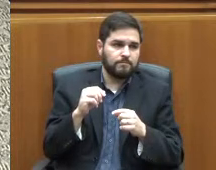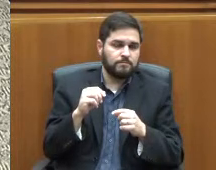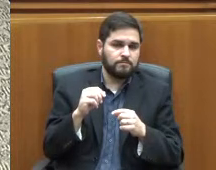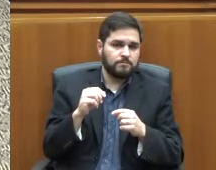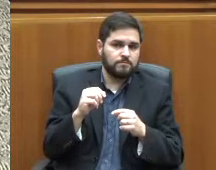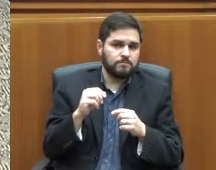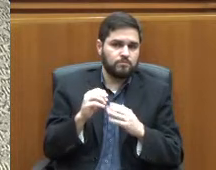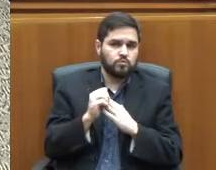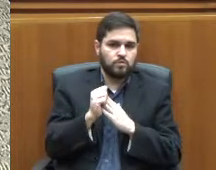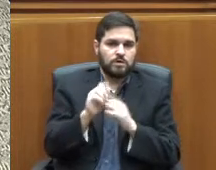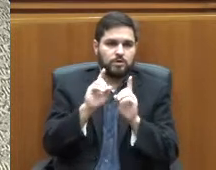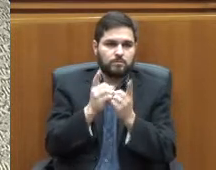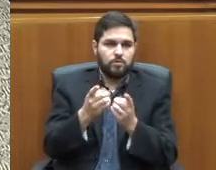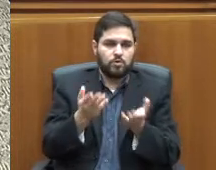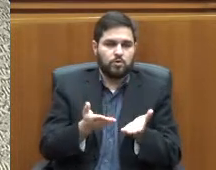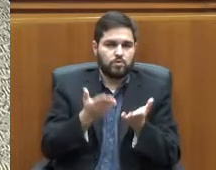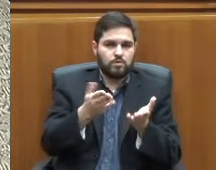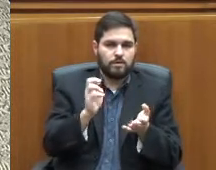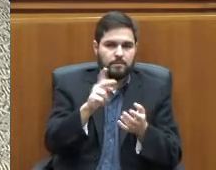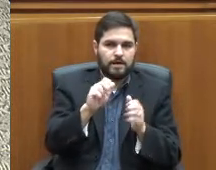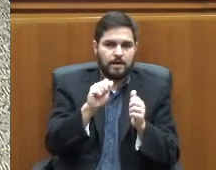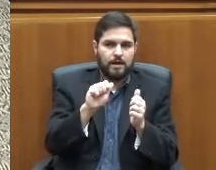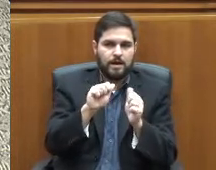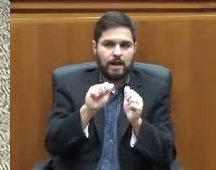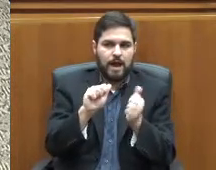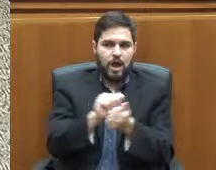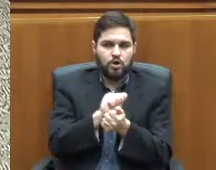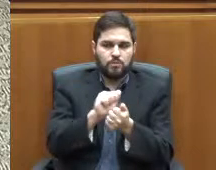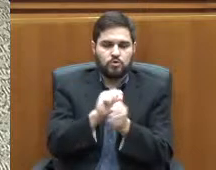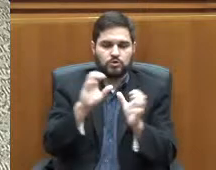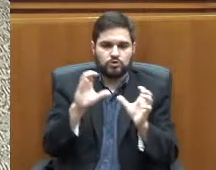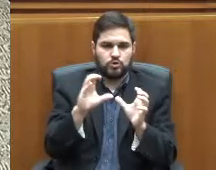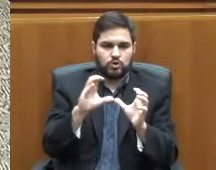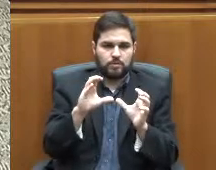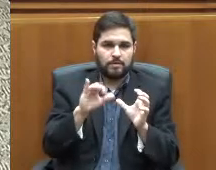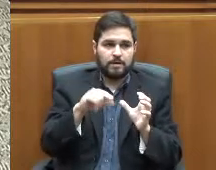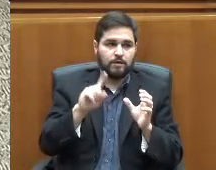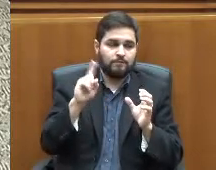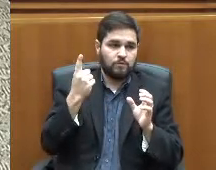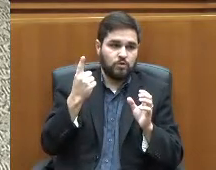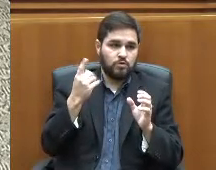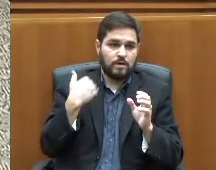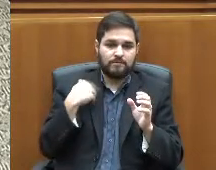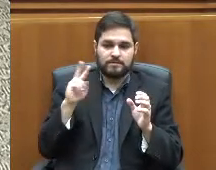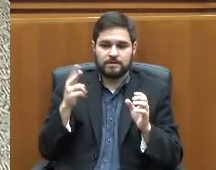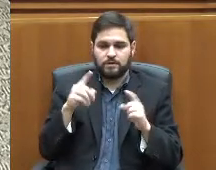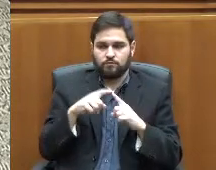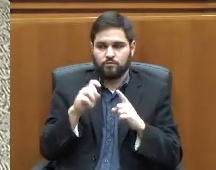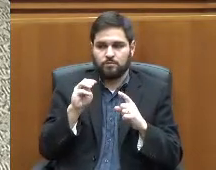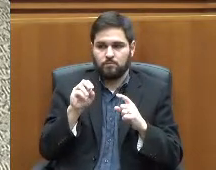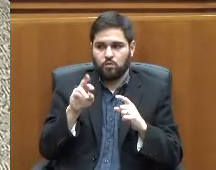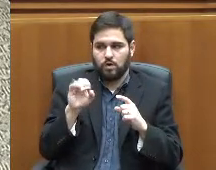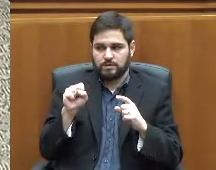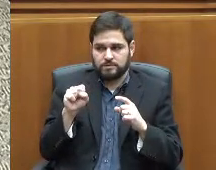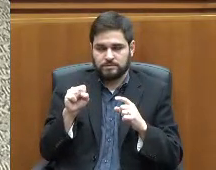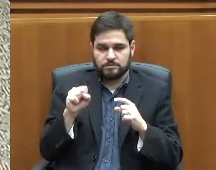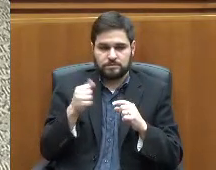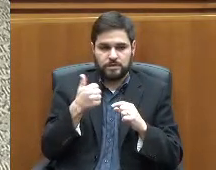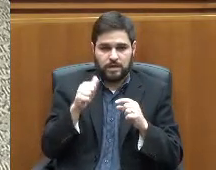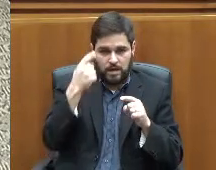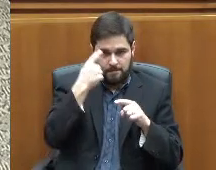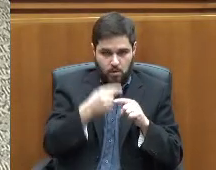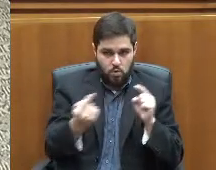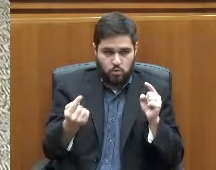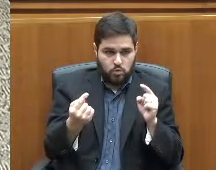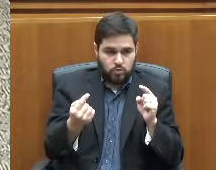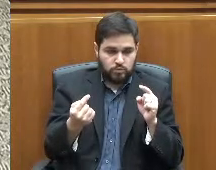Direct the department to bring back algebra certification. We got it first, now we need a second. Mr. Morris did. Okay, anybody